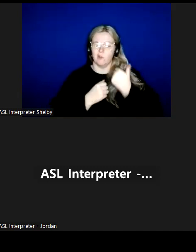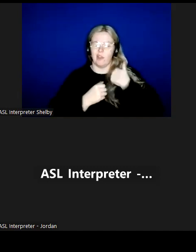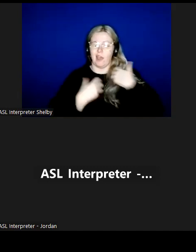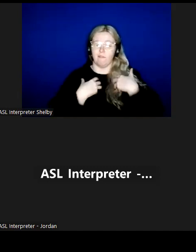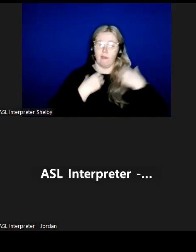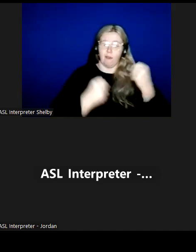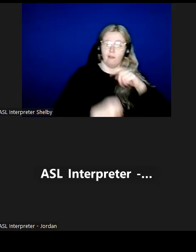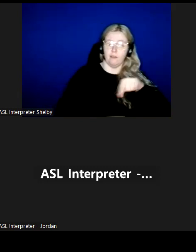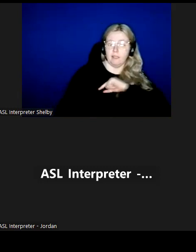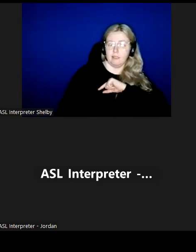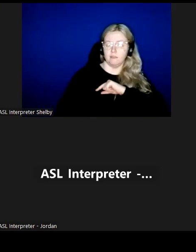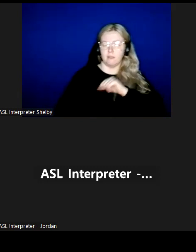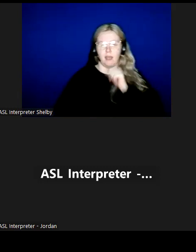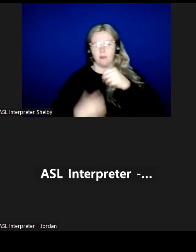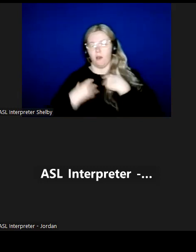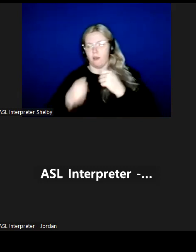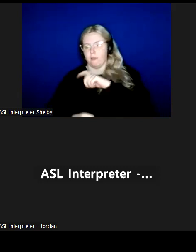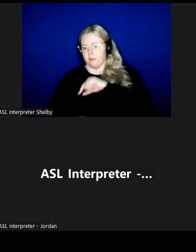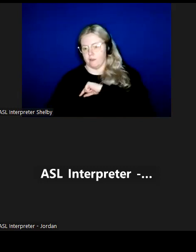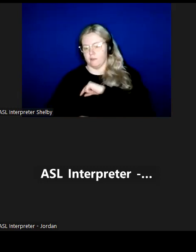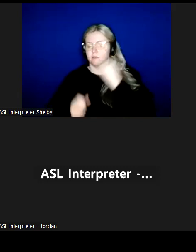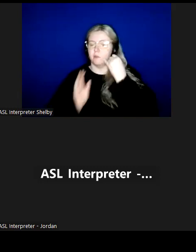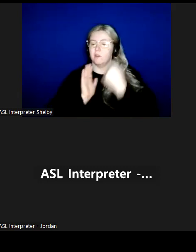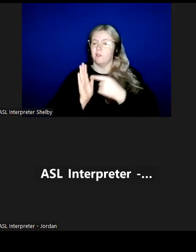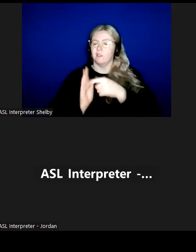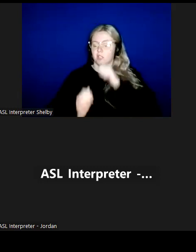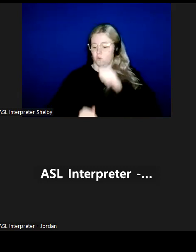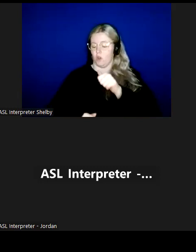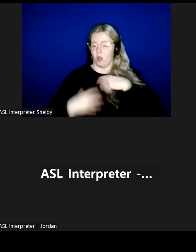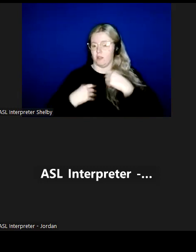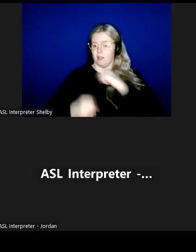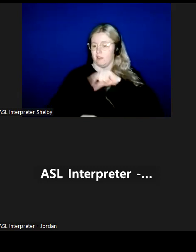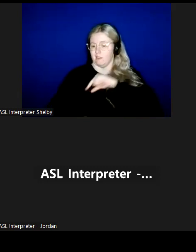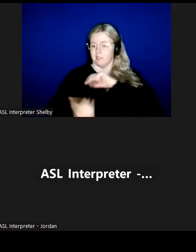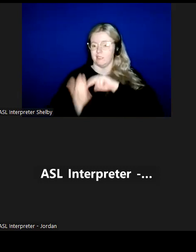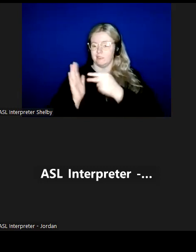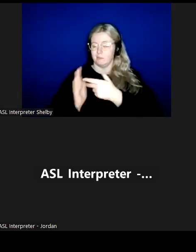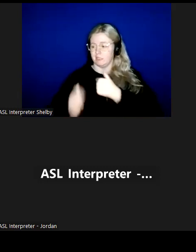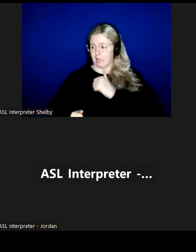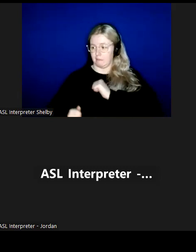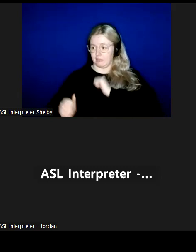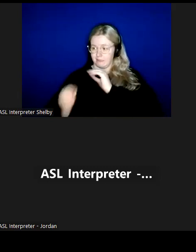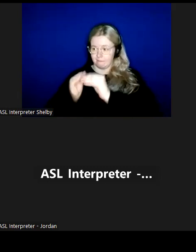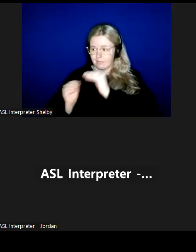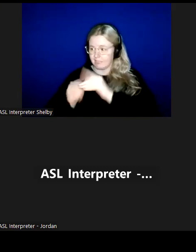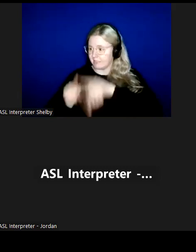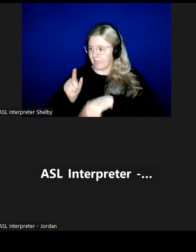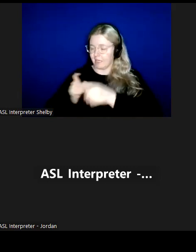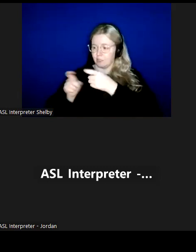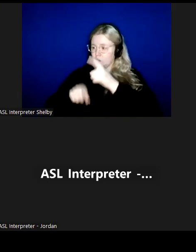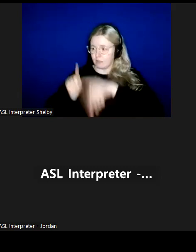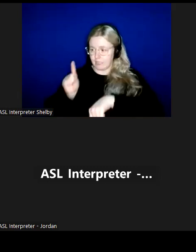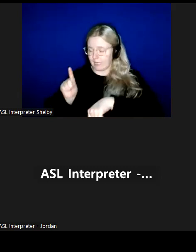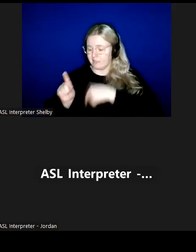are responsible for something that we could not control. When death happens, we did not